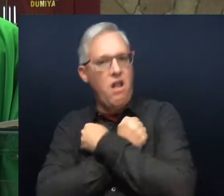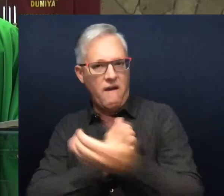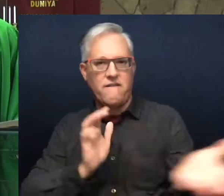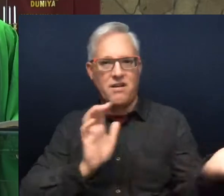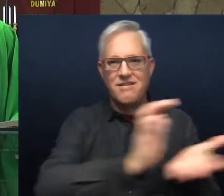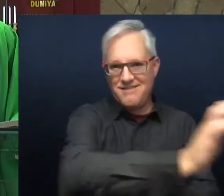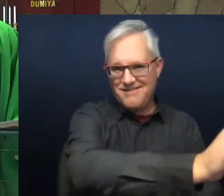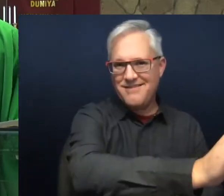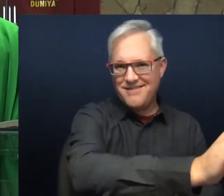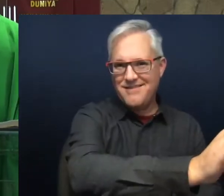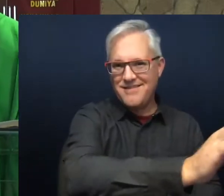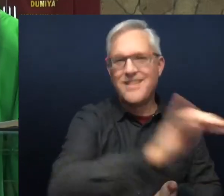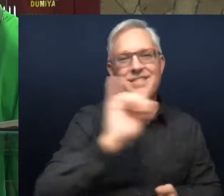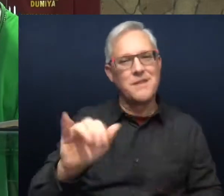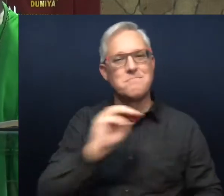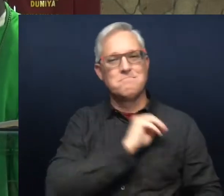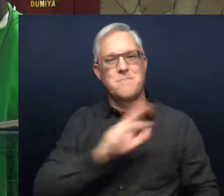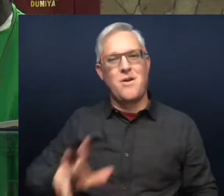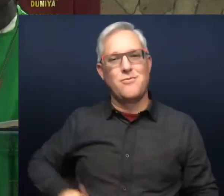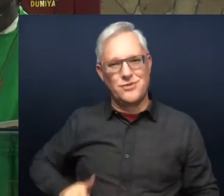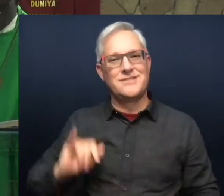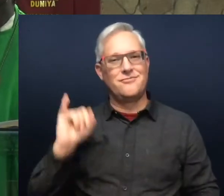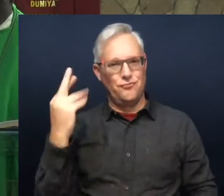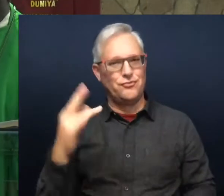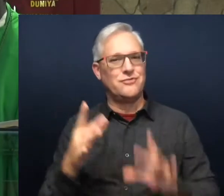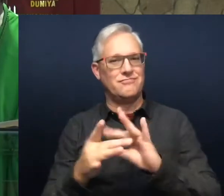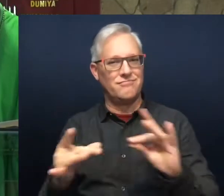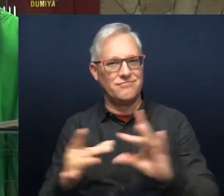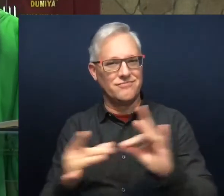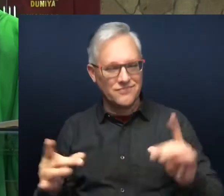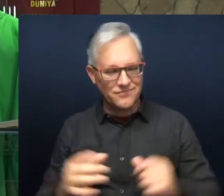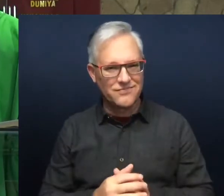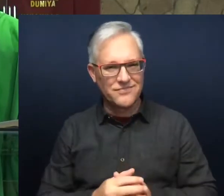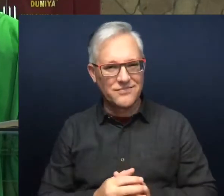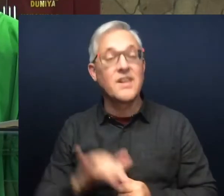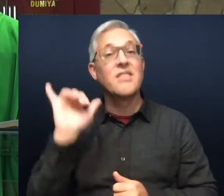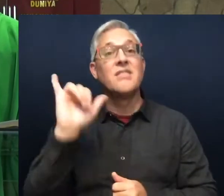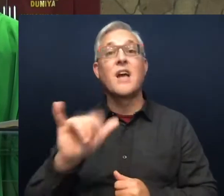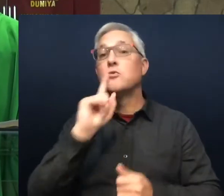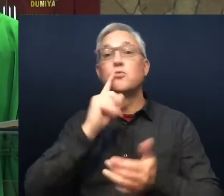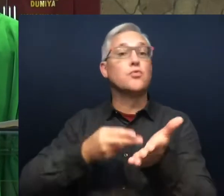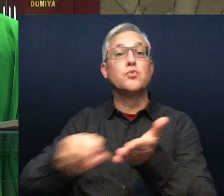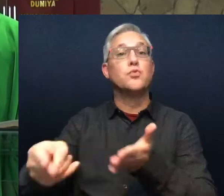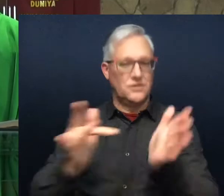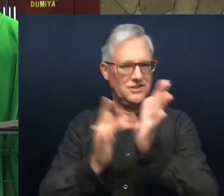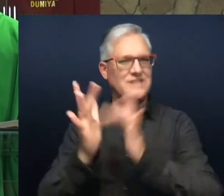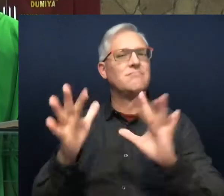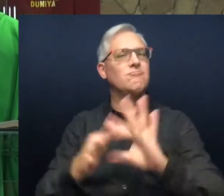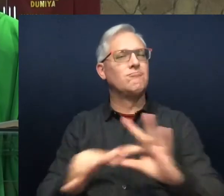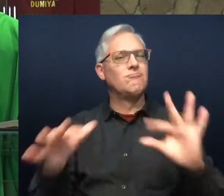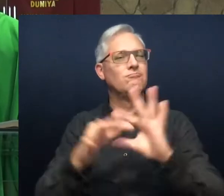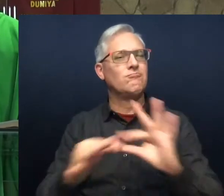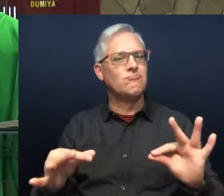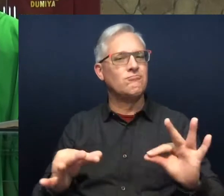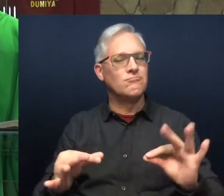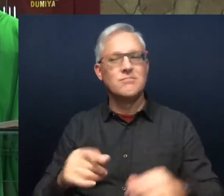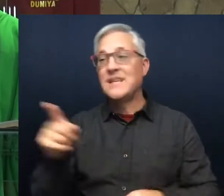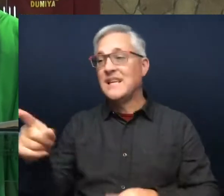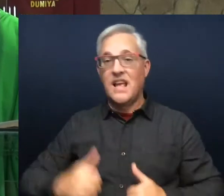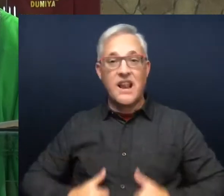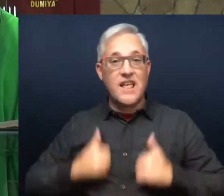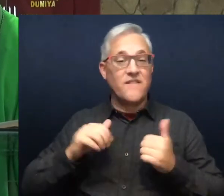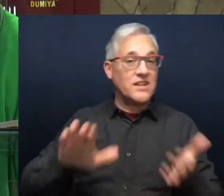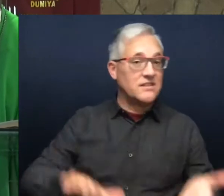This is the truth that Jesus came to testify to, the truth that he lived and died for, and the truth